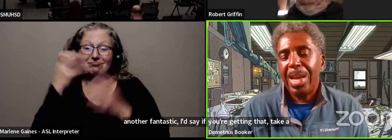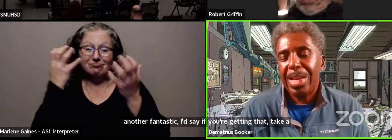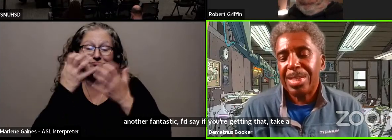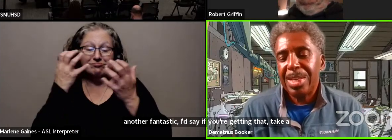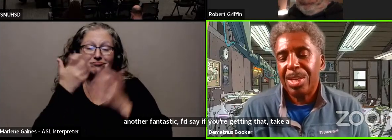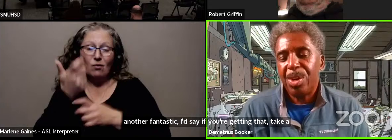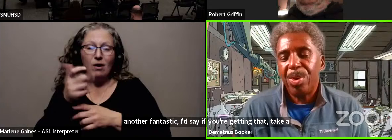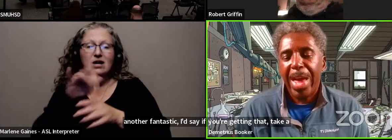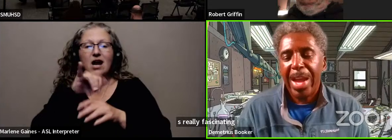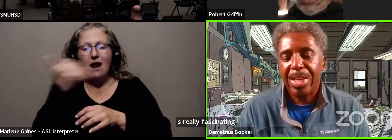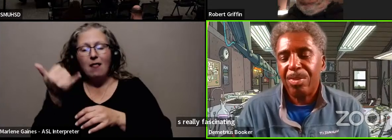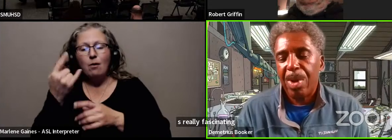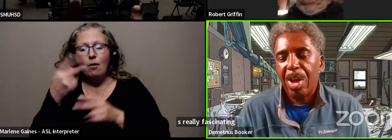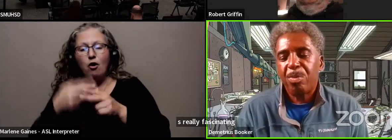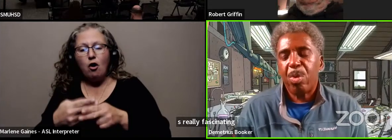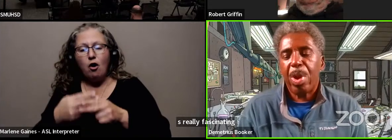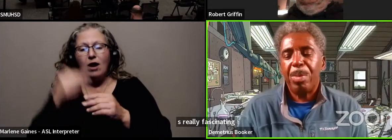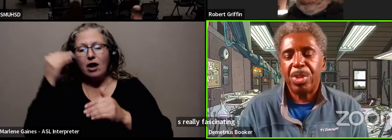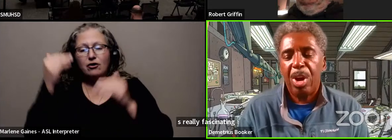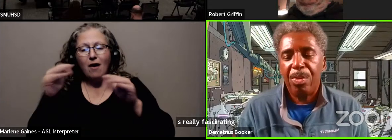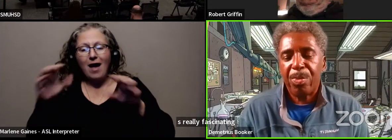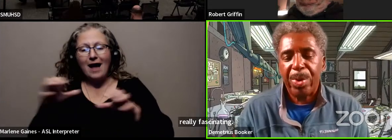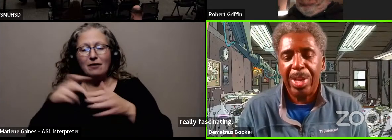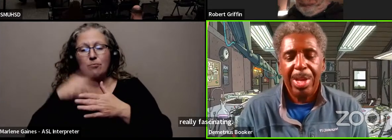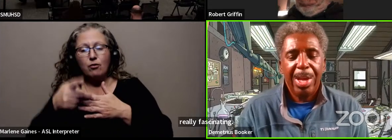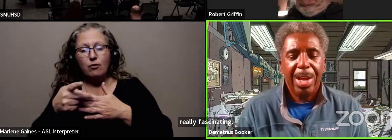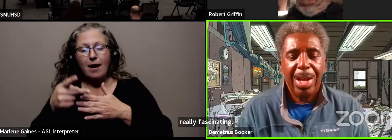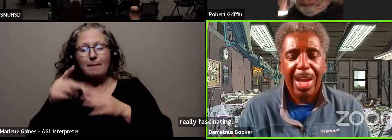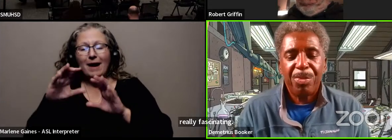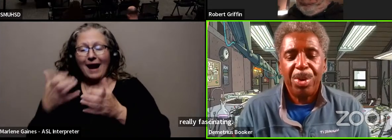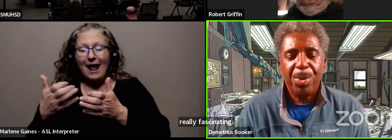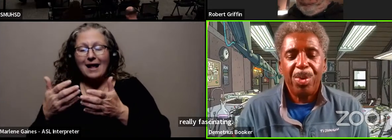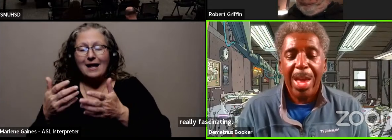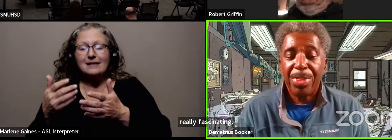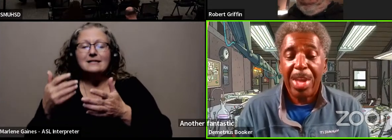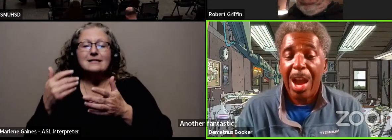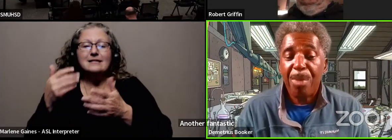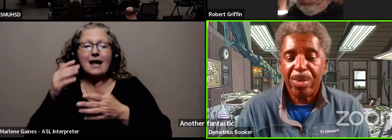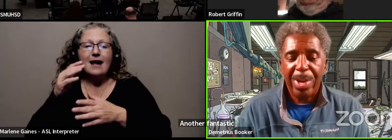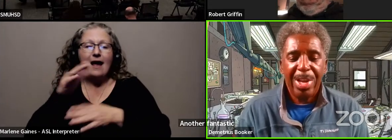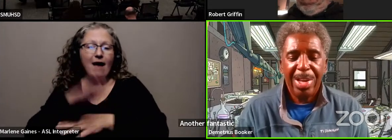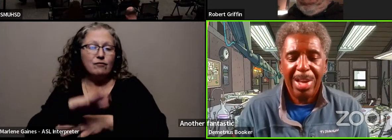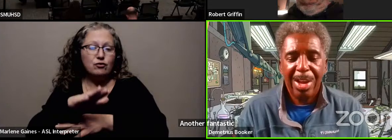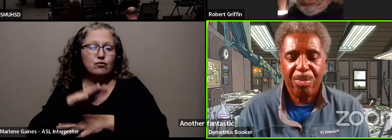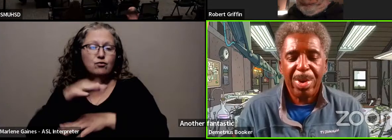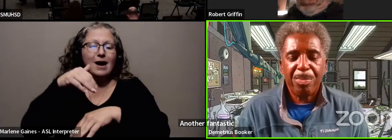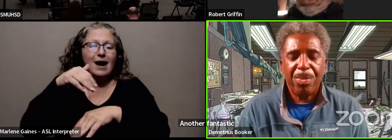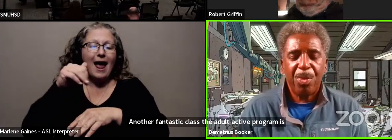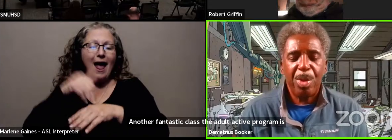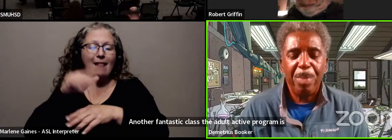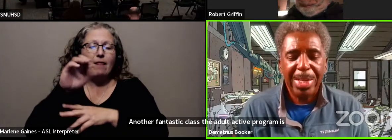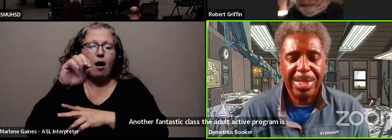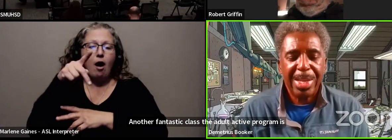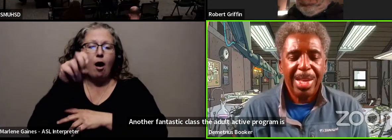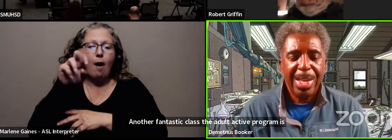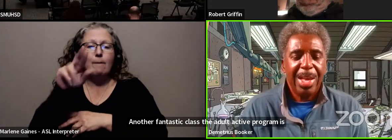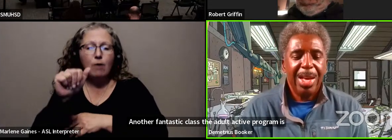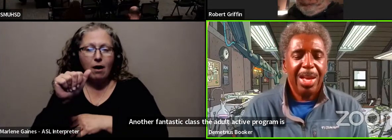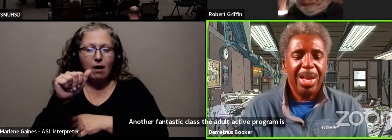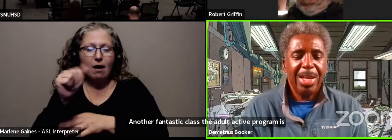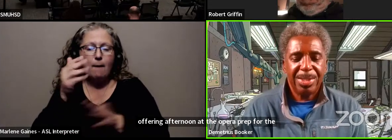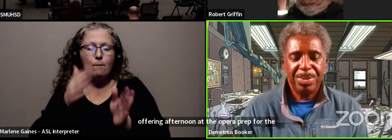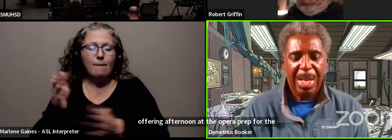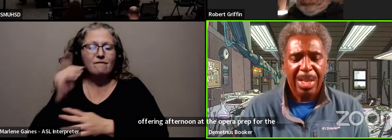fantastic class the Adult Active program is offering afternoon at the Opera, prep for the Met.